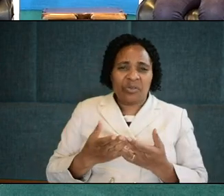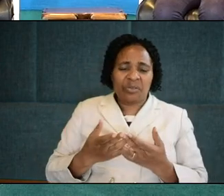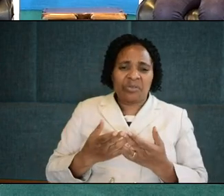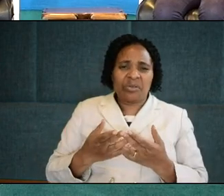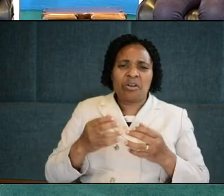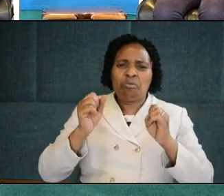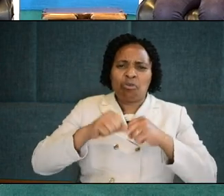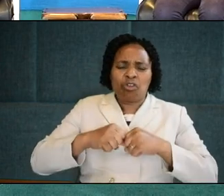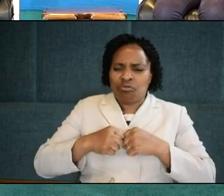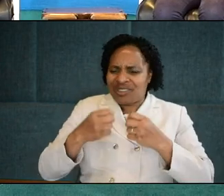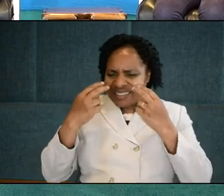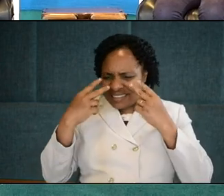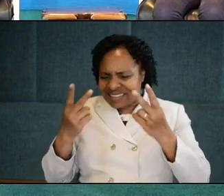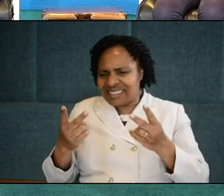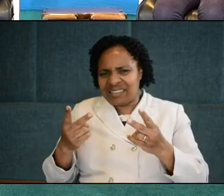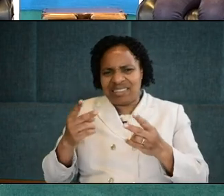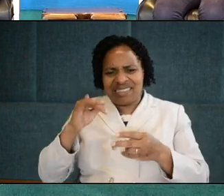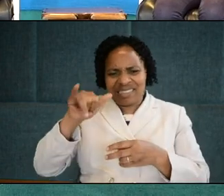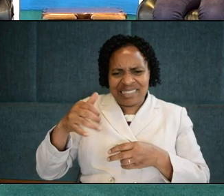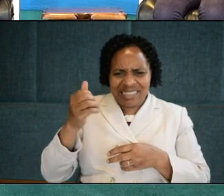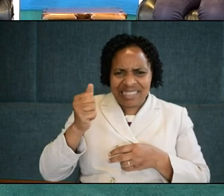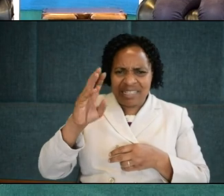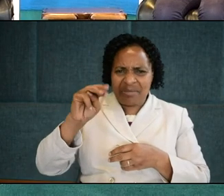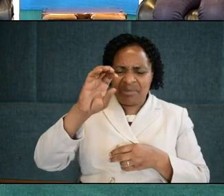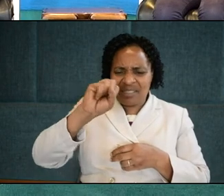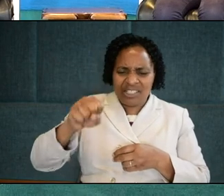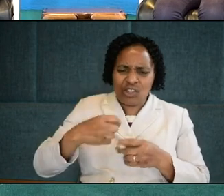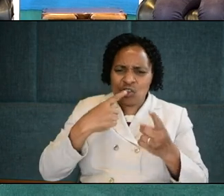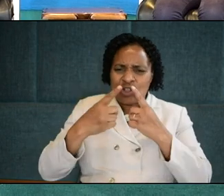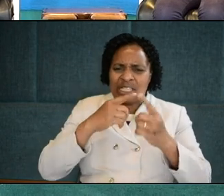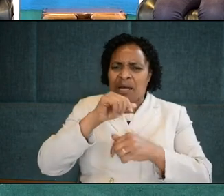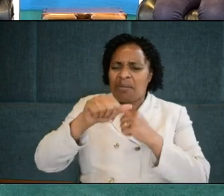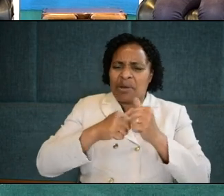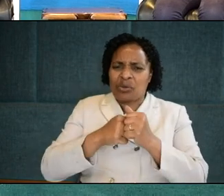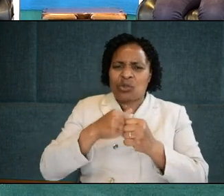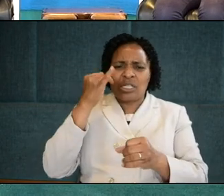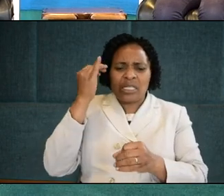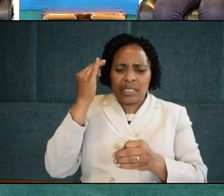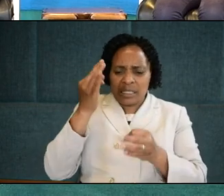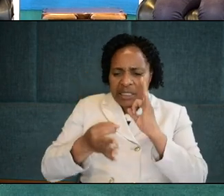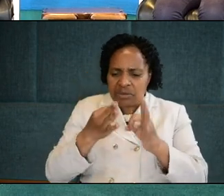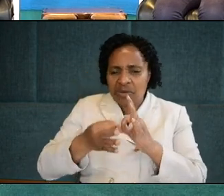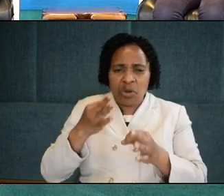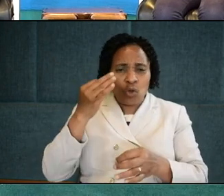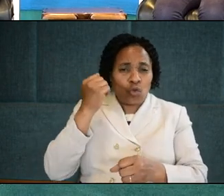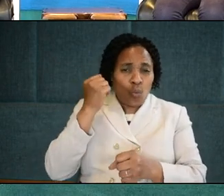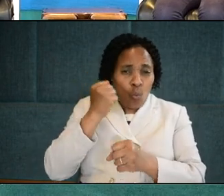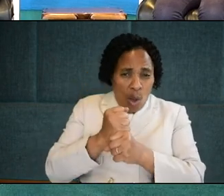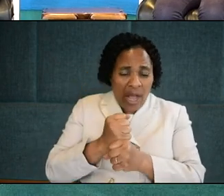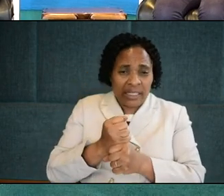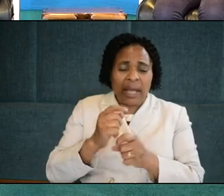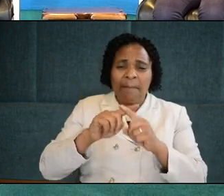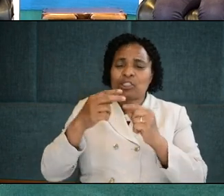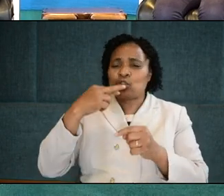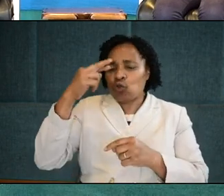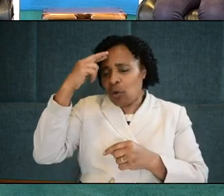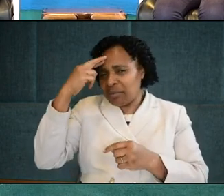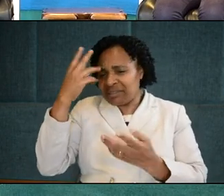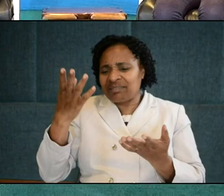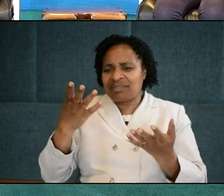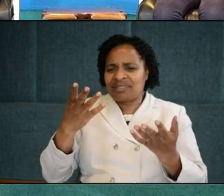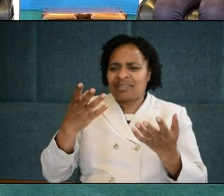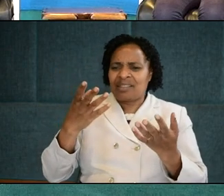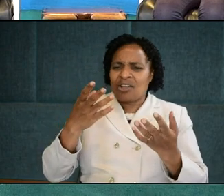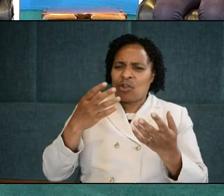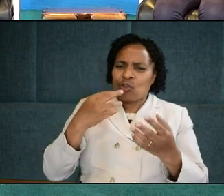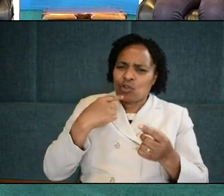these punchlines and see that James 2:25 talks about being justified by works, and Romans 5:1-2 talks about being justified by